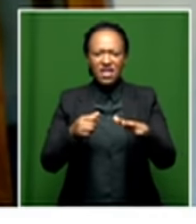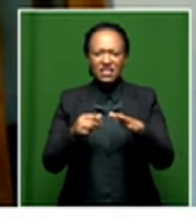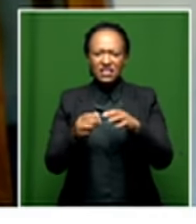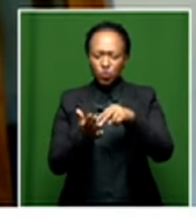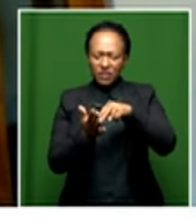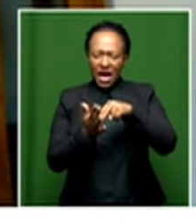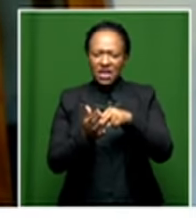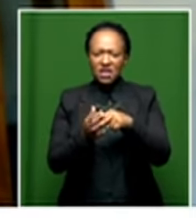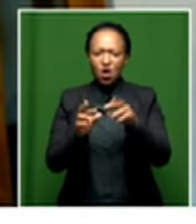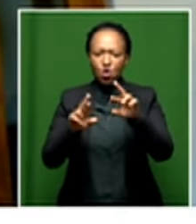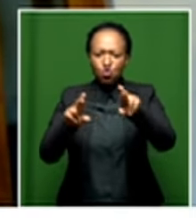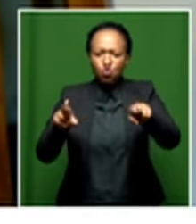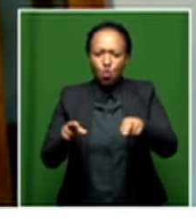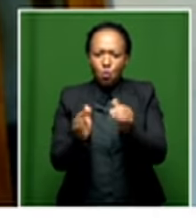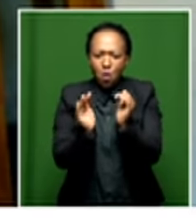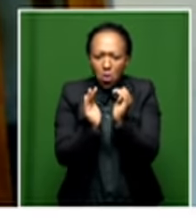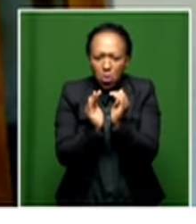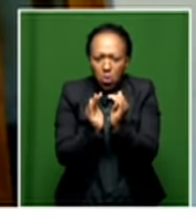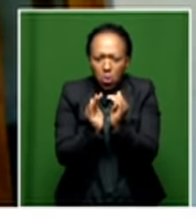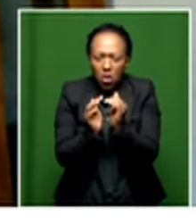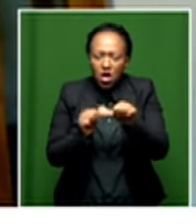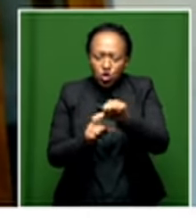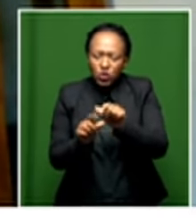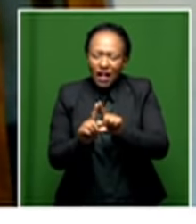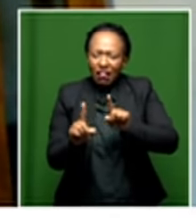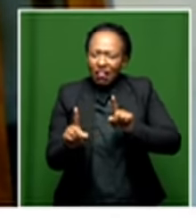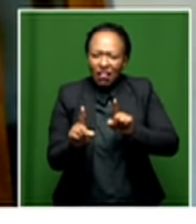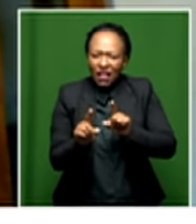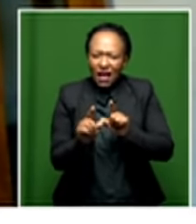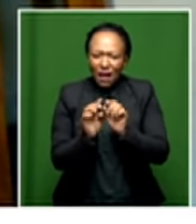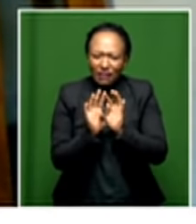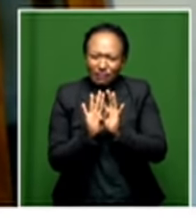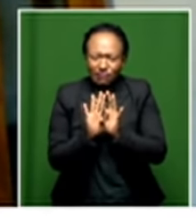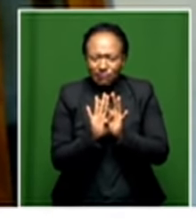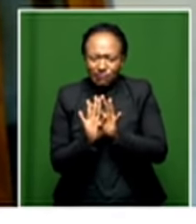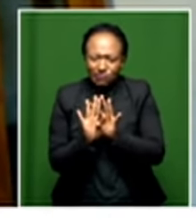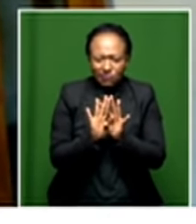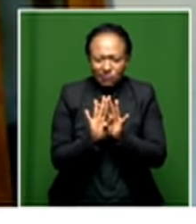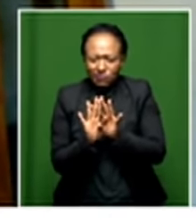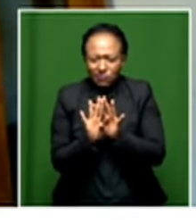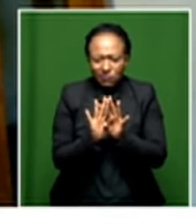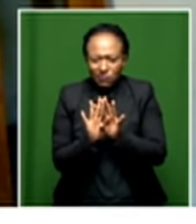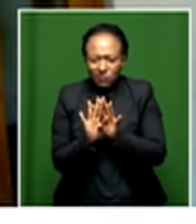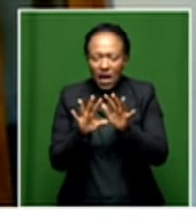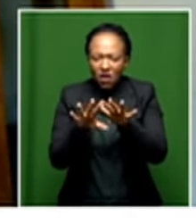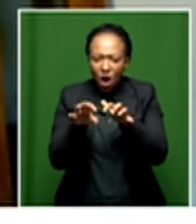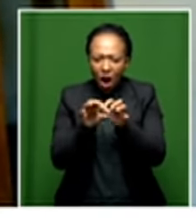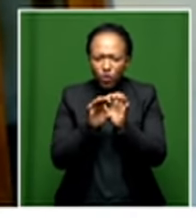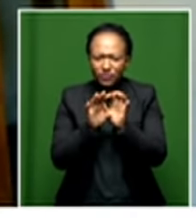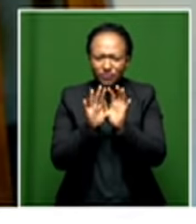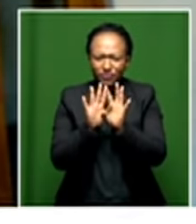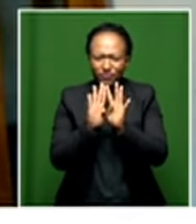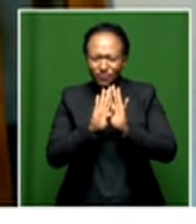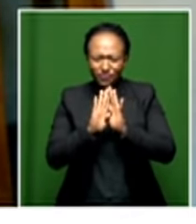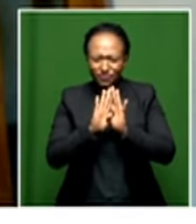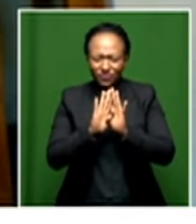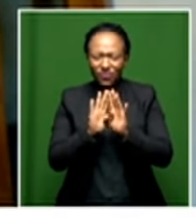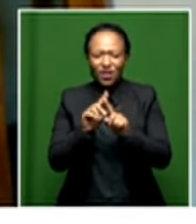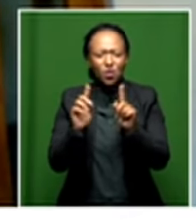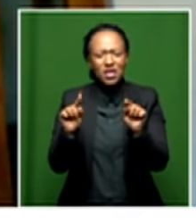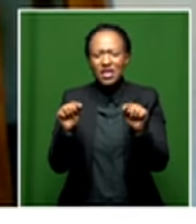room, no social distancing. It looked like a crowd in a room. We cannot send